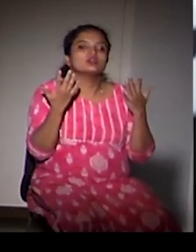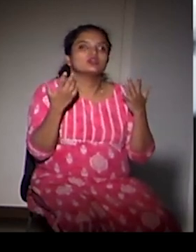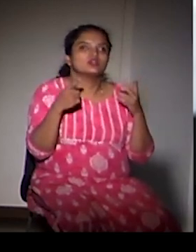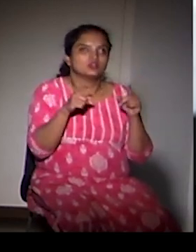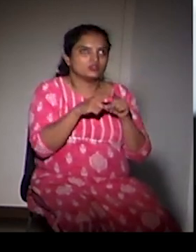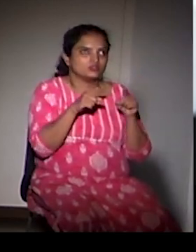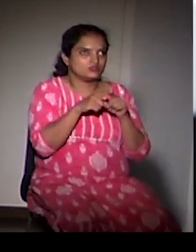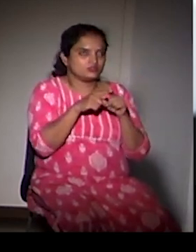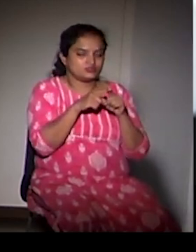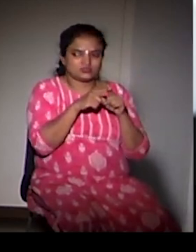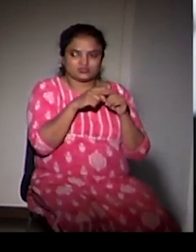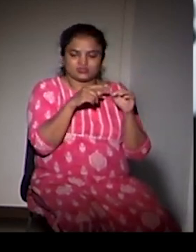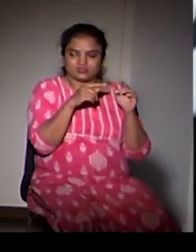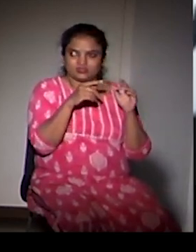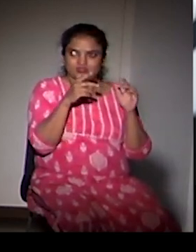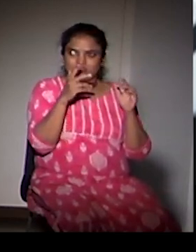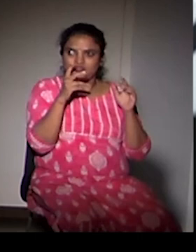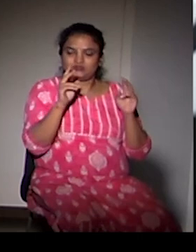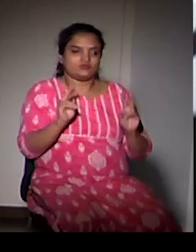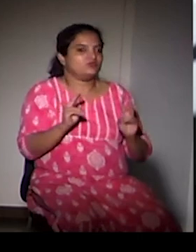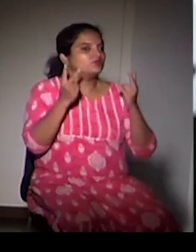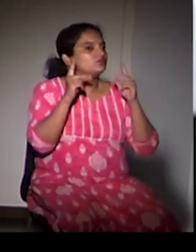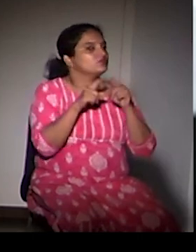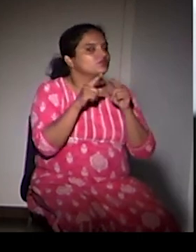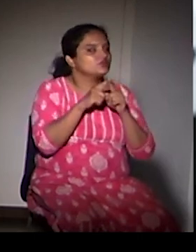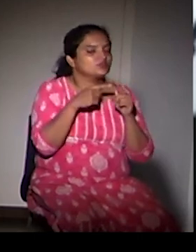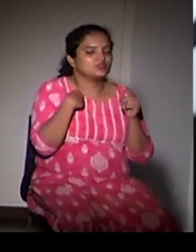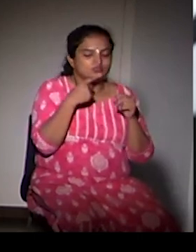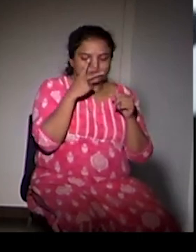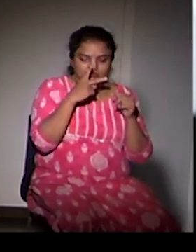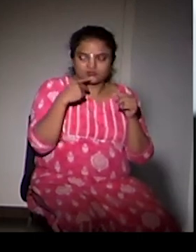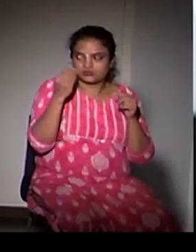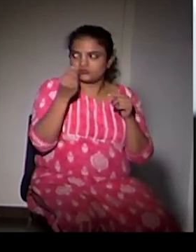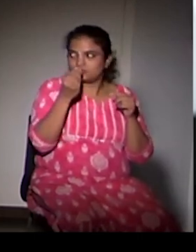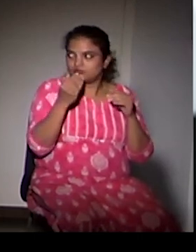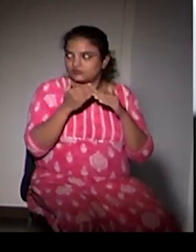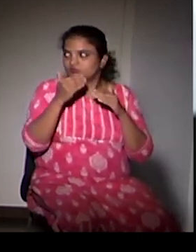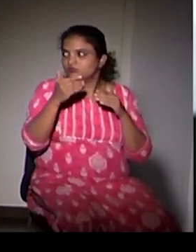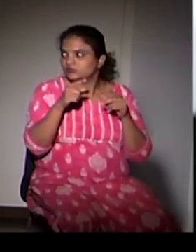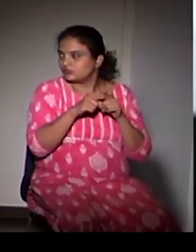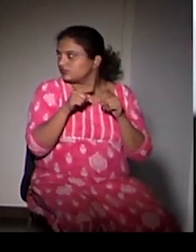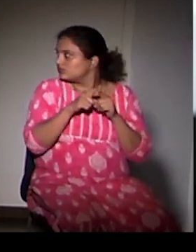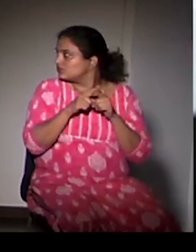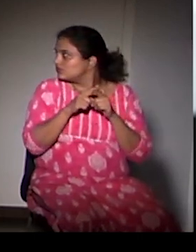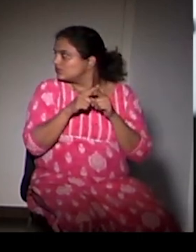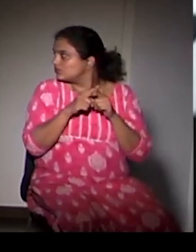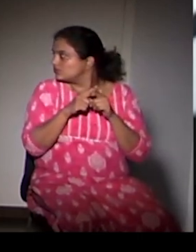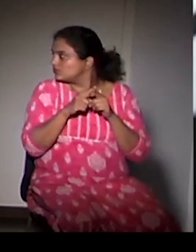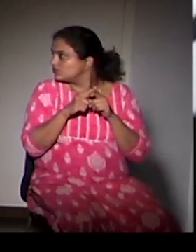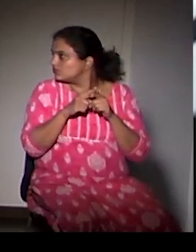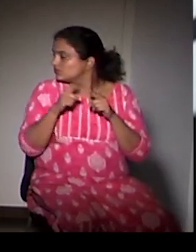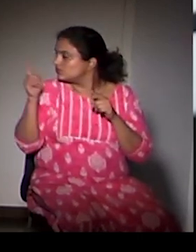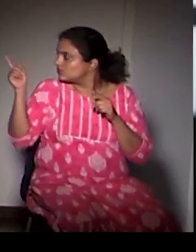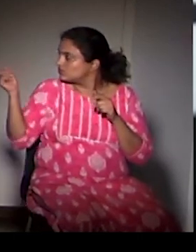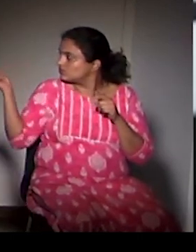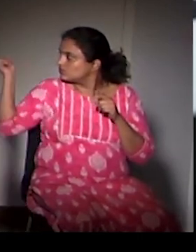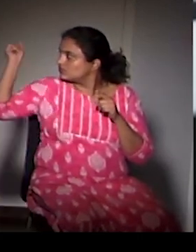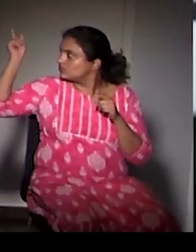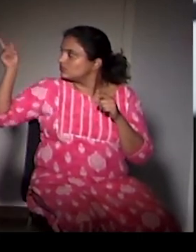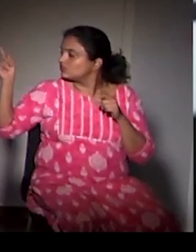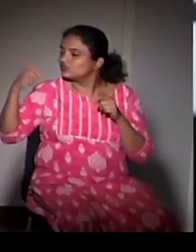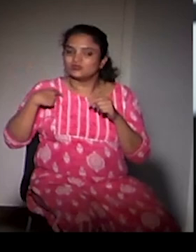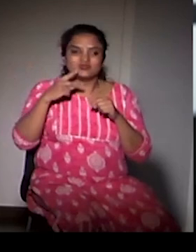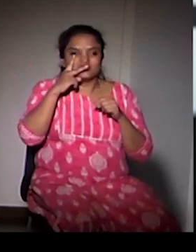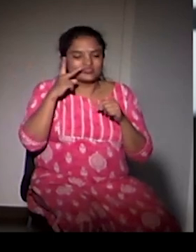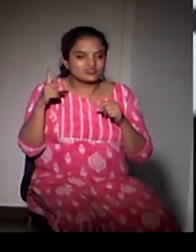with different colours. They got round this problem part of the way in Bidar with, on that, you can't really see